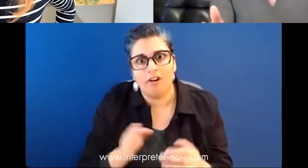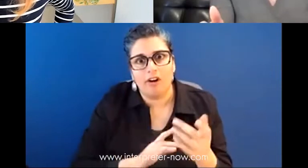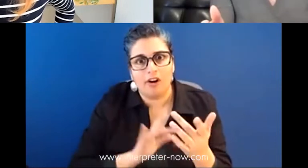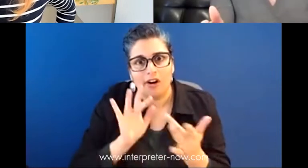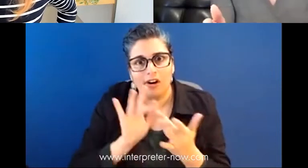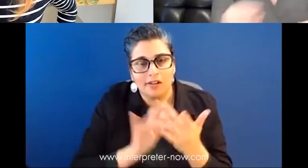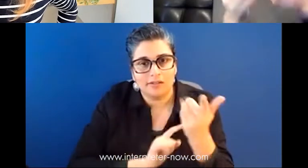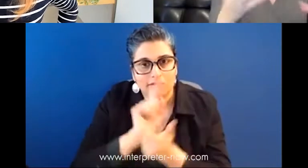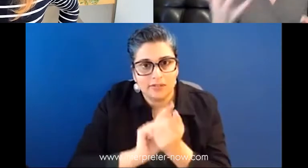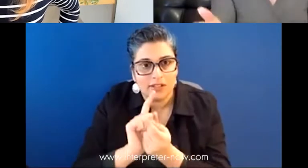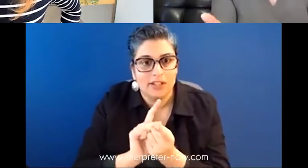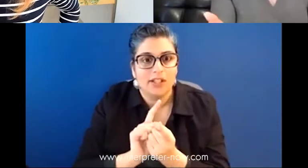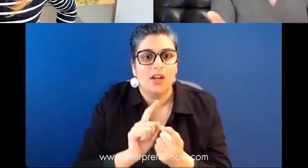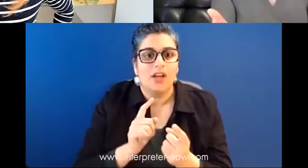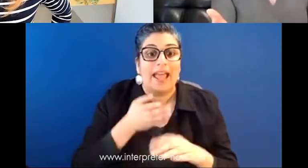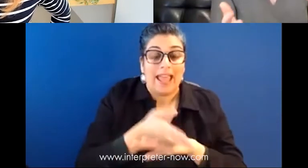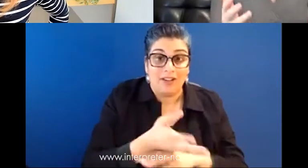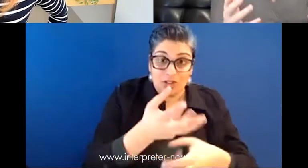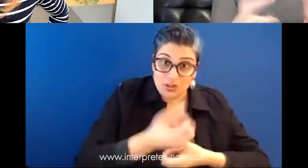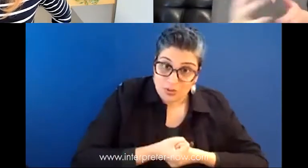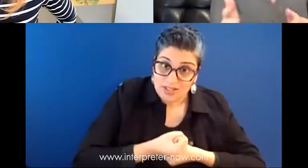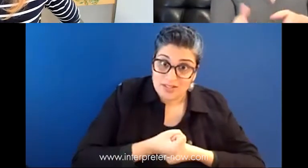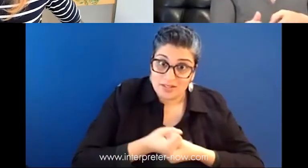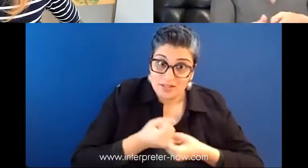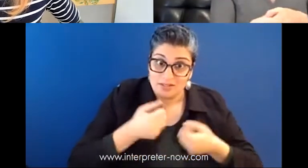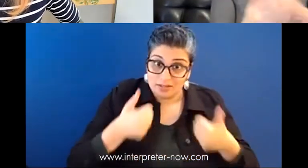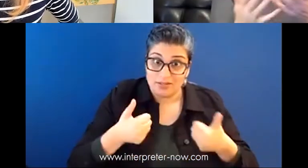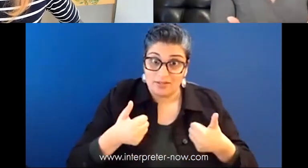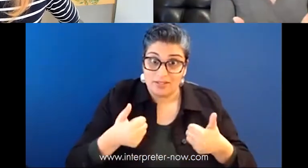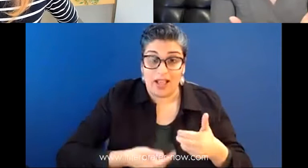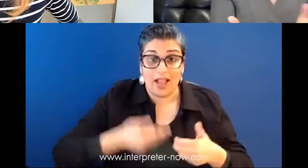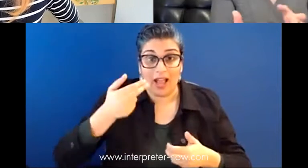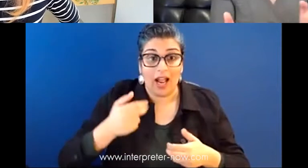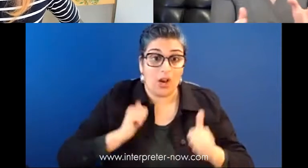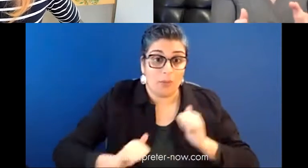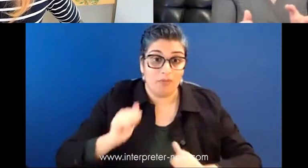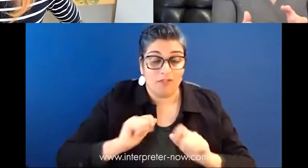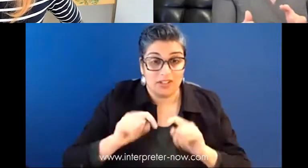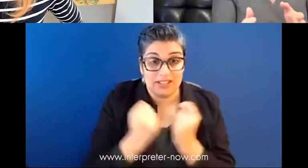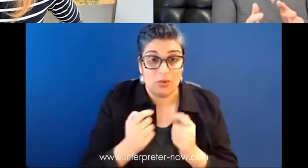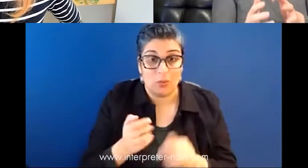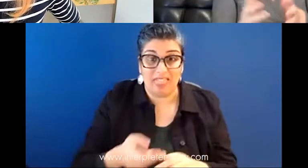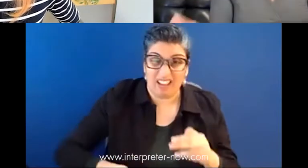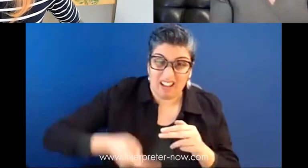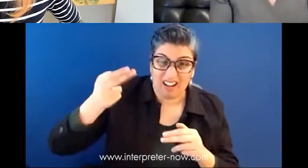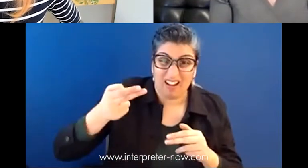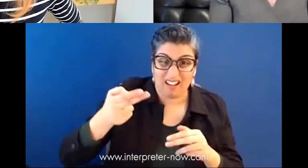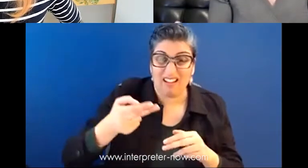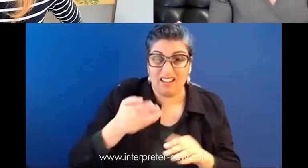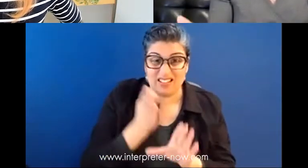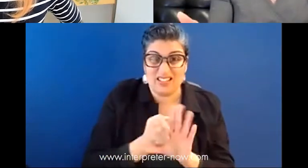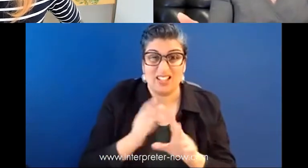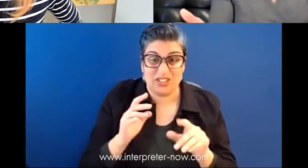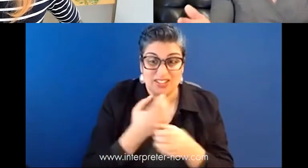once you have it, once you get that trust for free, high performance teams with high psychological safety actually often spend less time